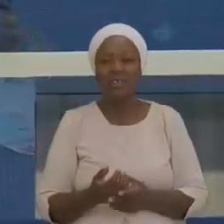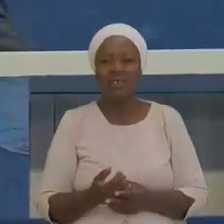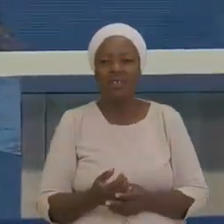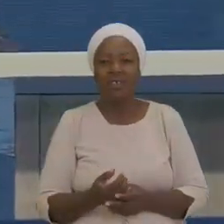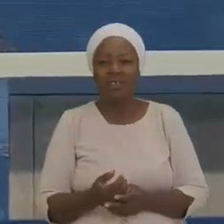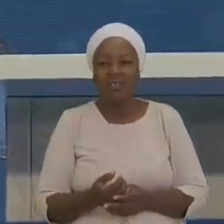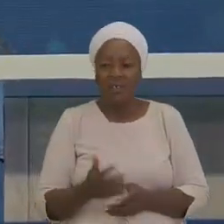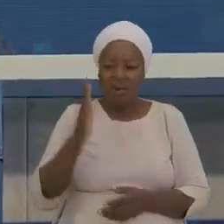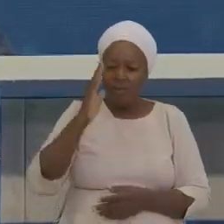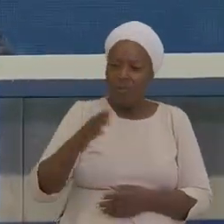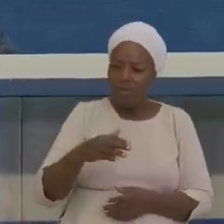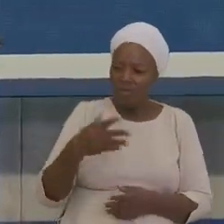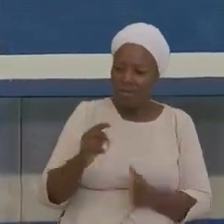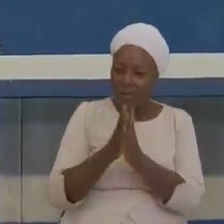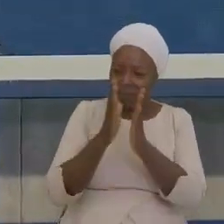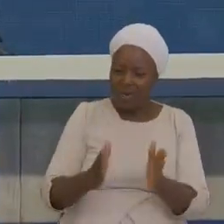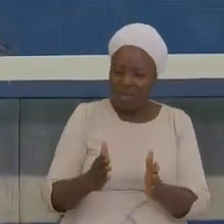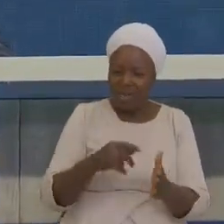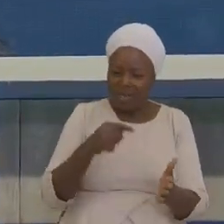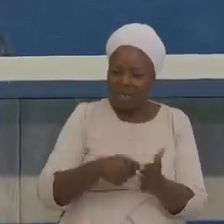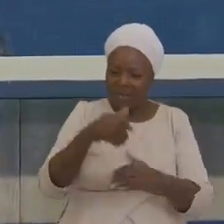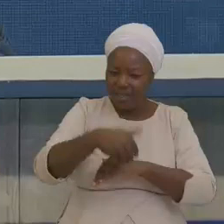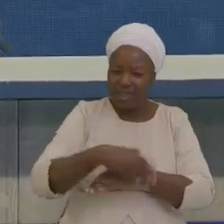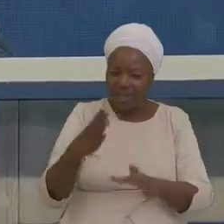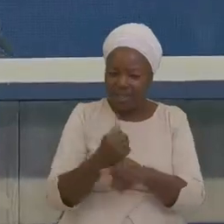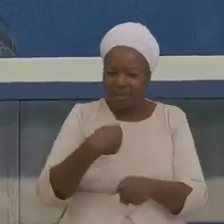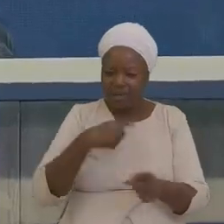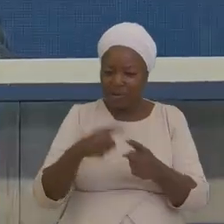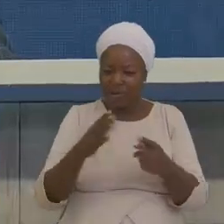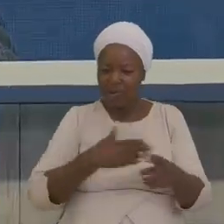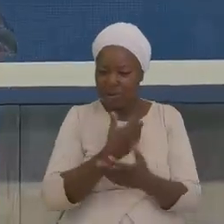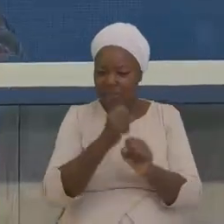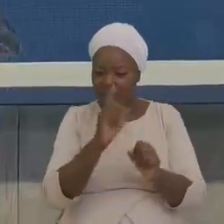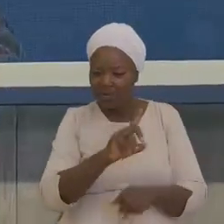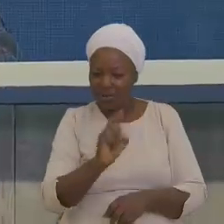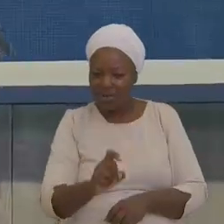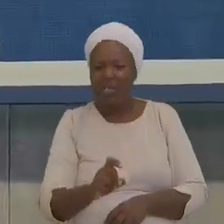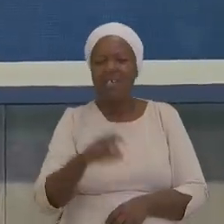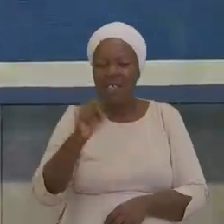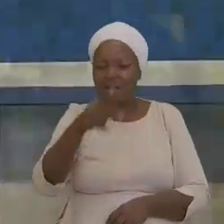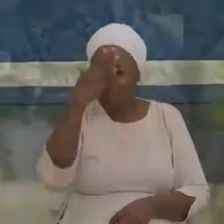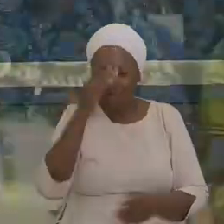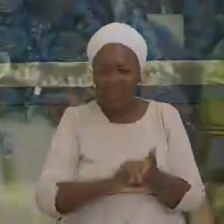Will the prayer tonight take me to my salvation? Of course, you know it will take you there.